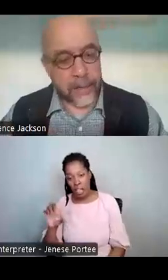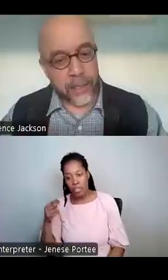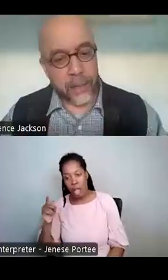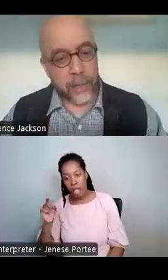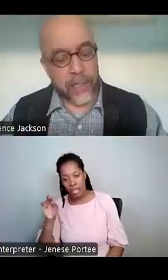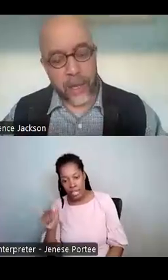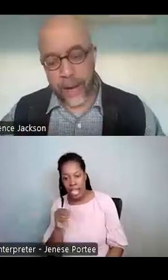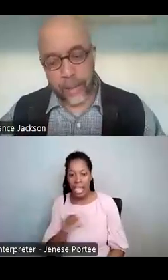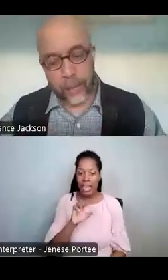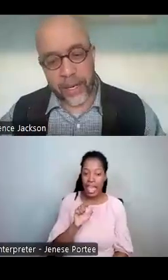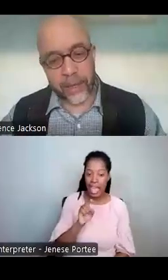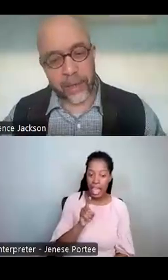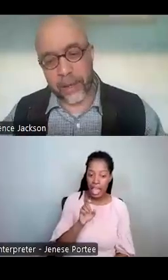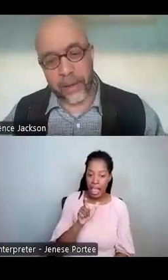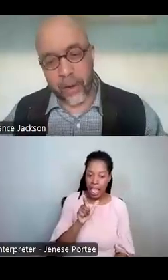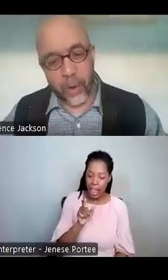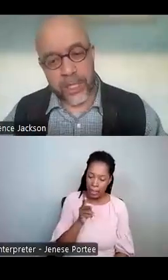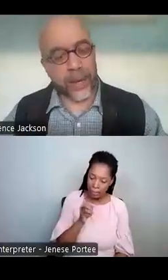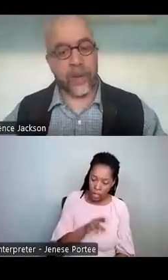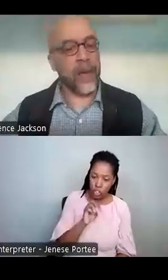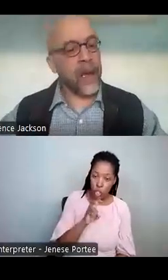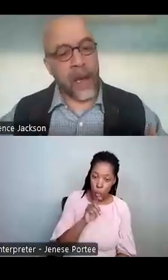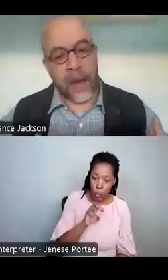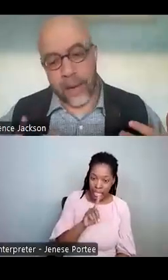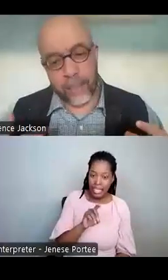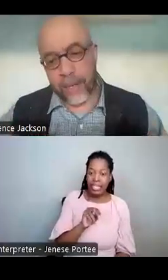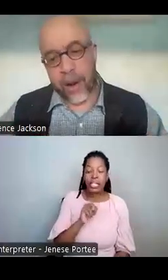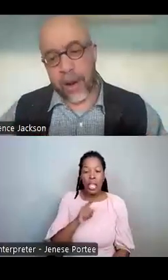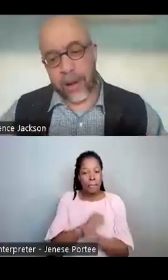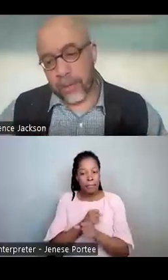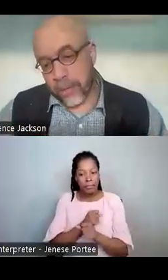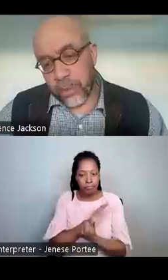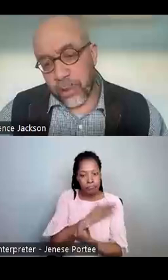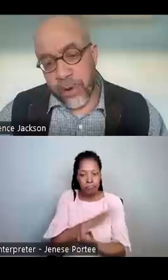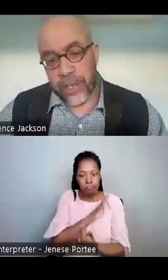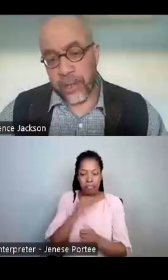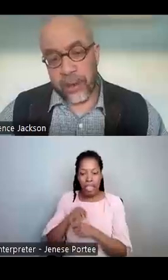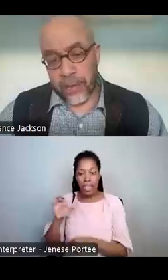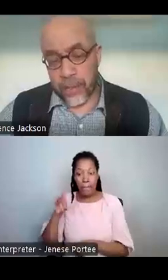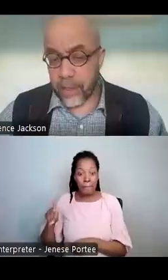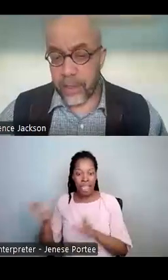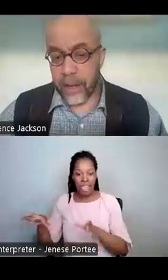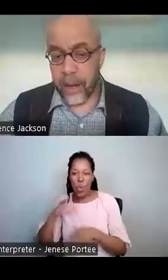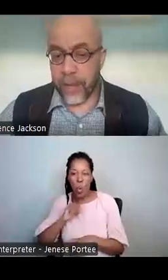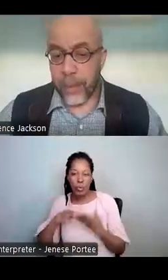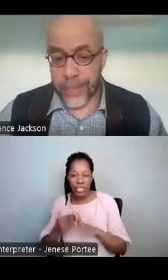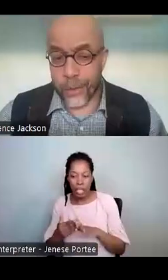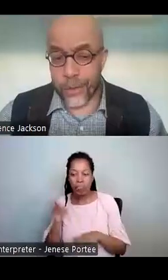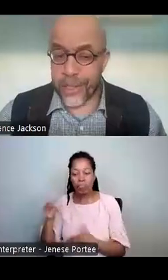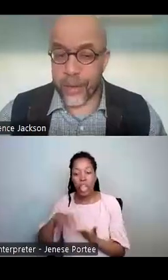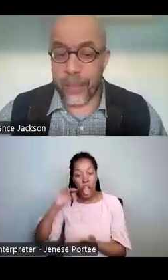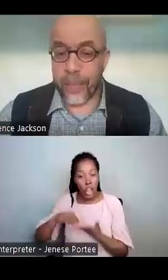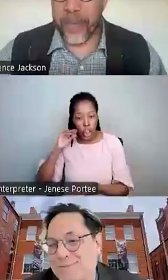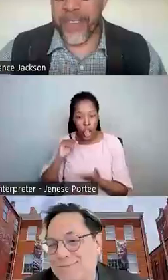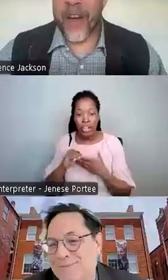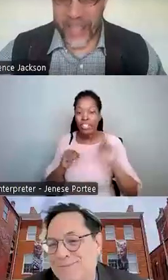Doc Sims' band in Old Town. They are learning the Elmer Are running Snowden out is of